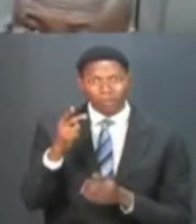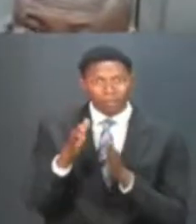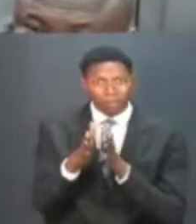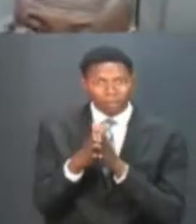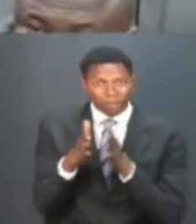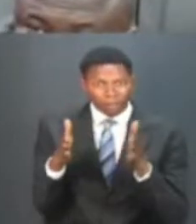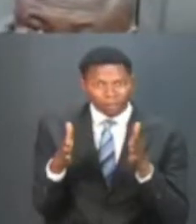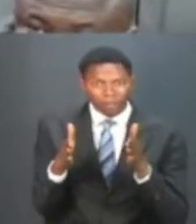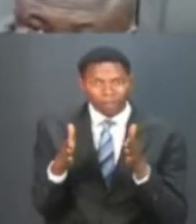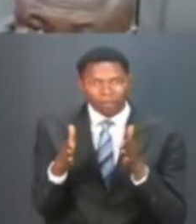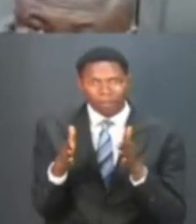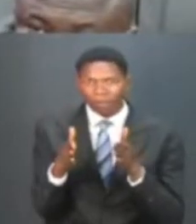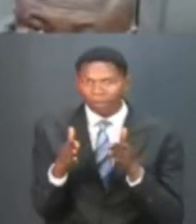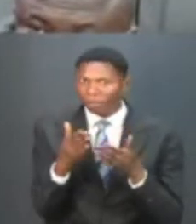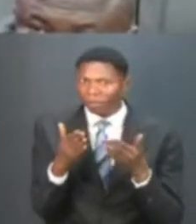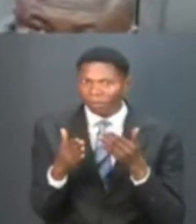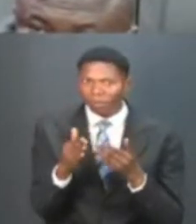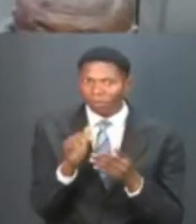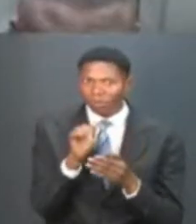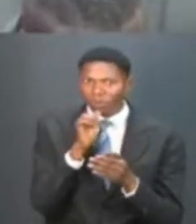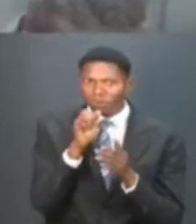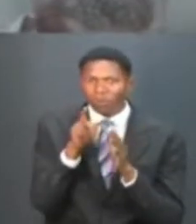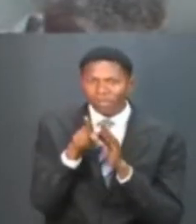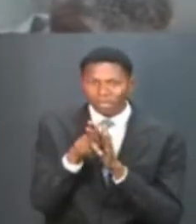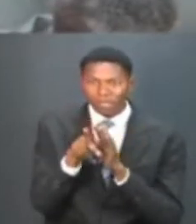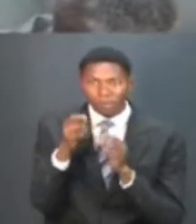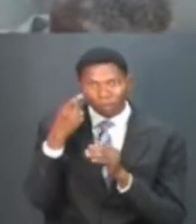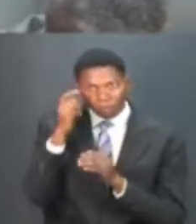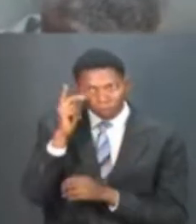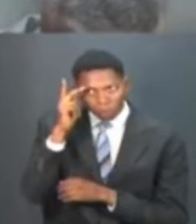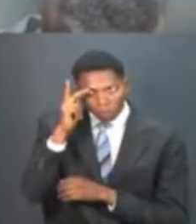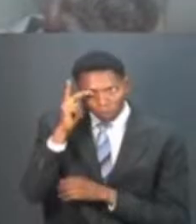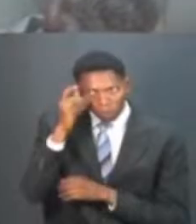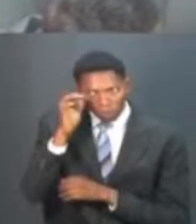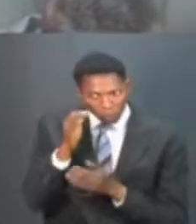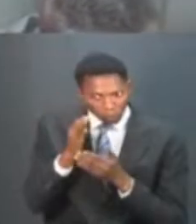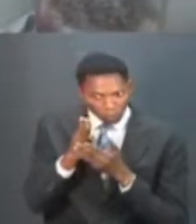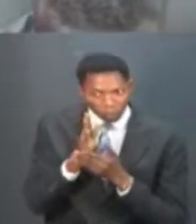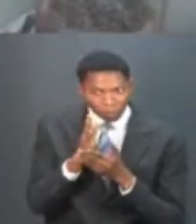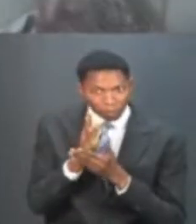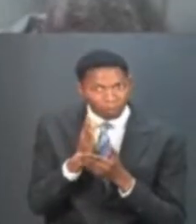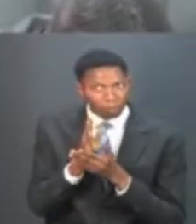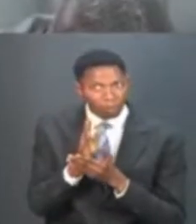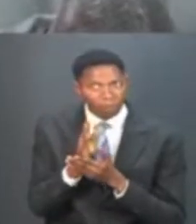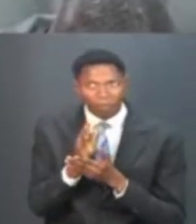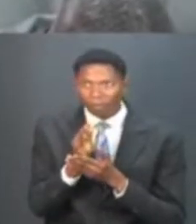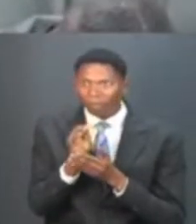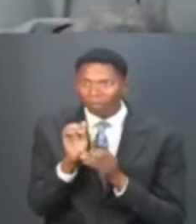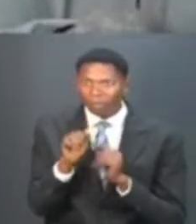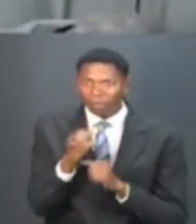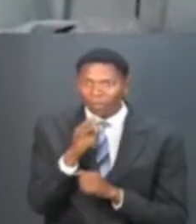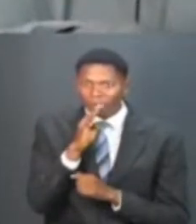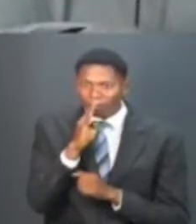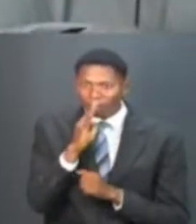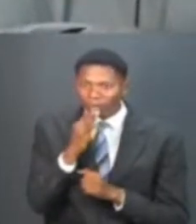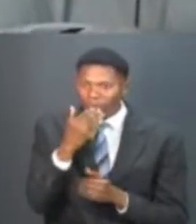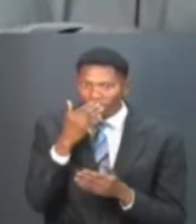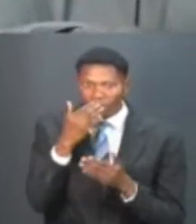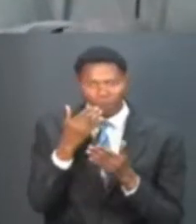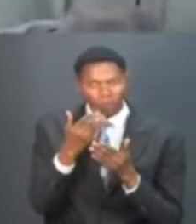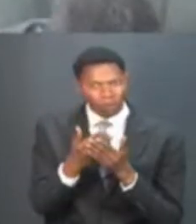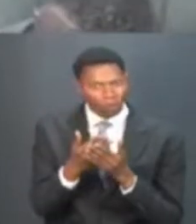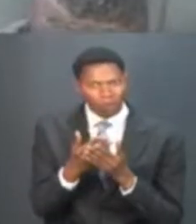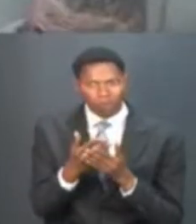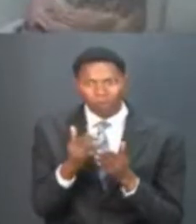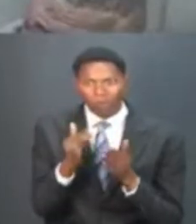In context, it may not be suicidal, but for purposes of accuracy, it would be proper that